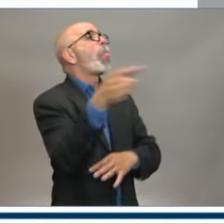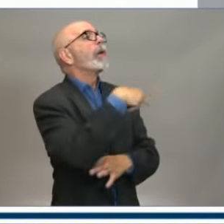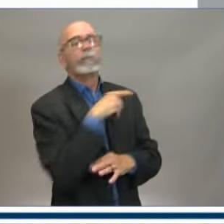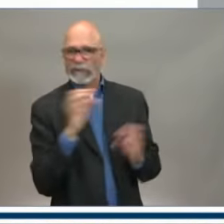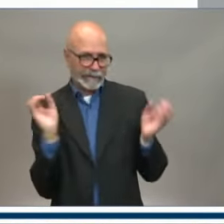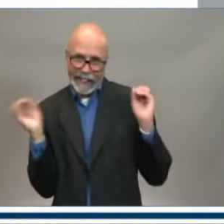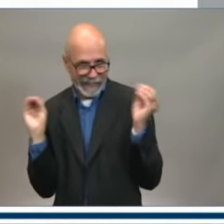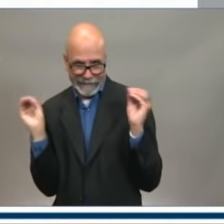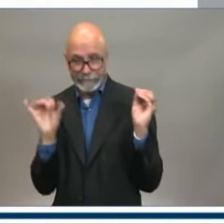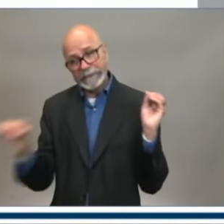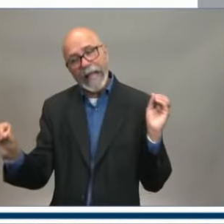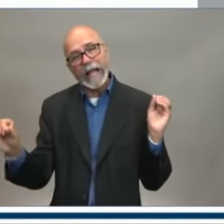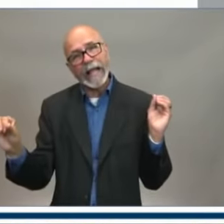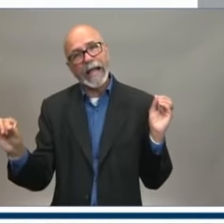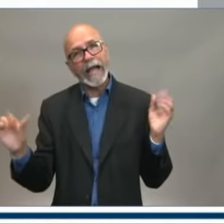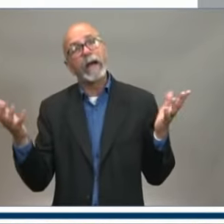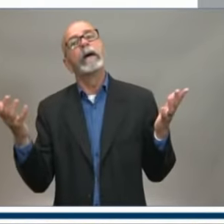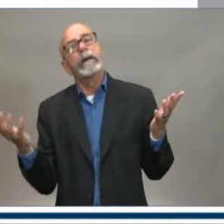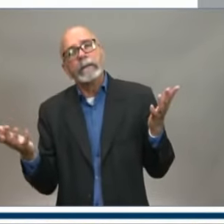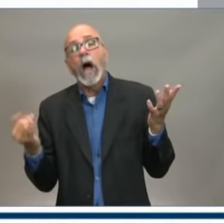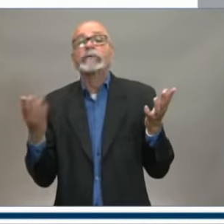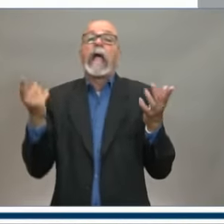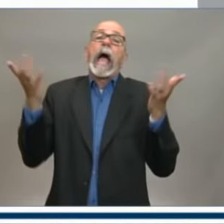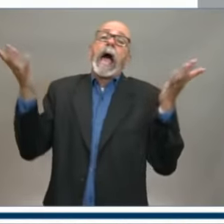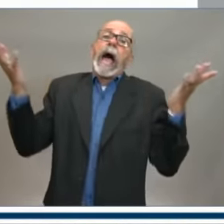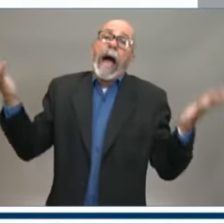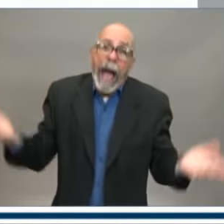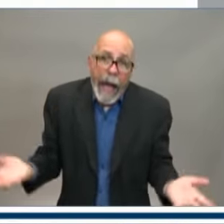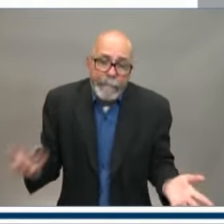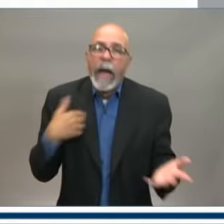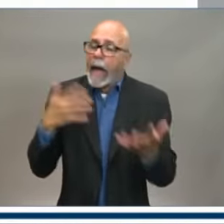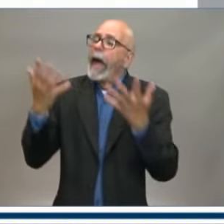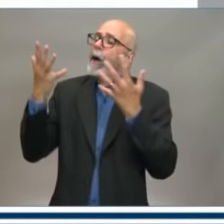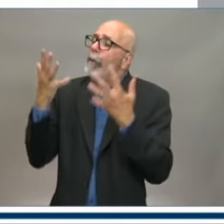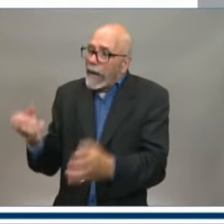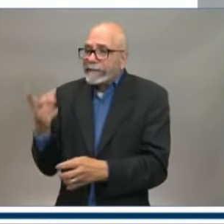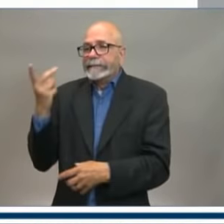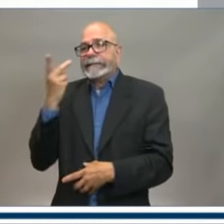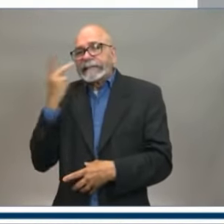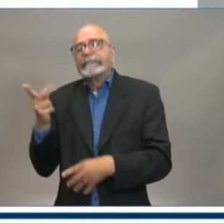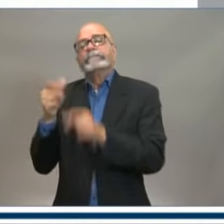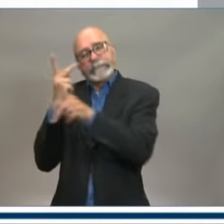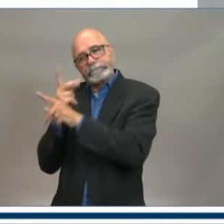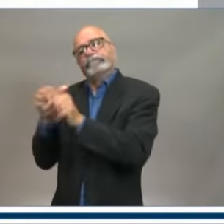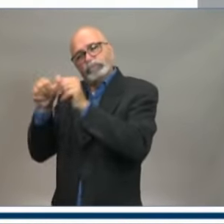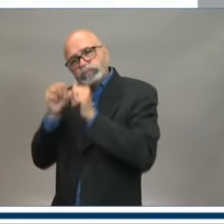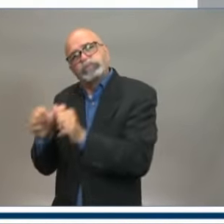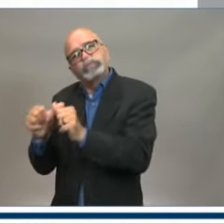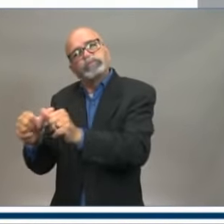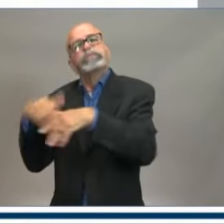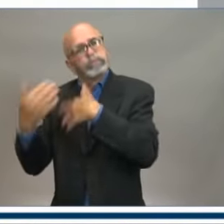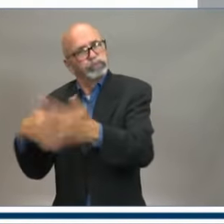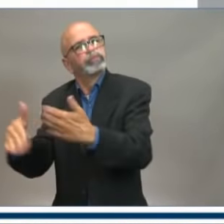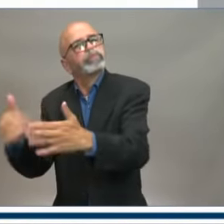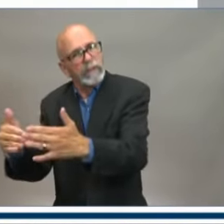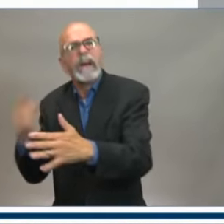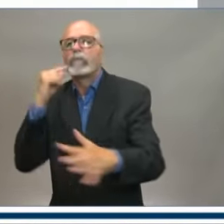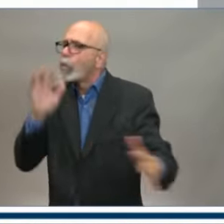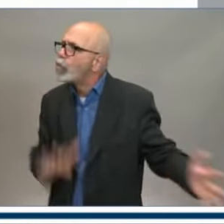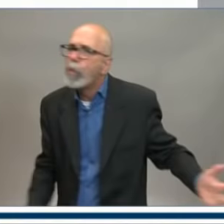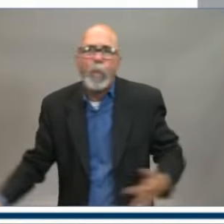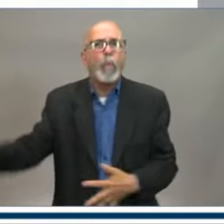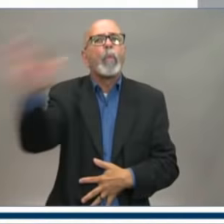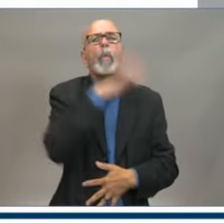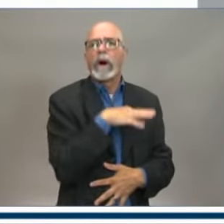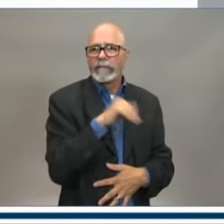COVID-19. So we continue to have both conversations from an Atlantic perspective, and certainly when I'm at the